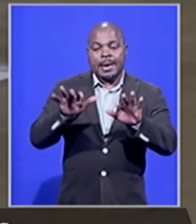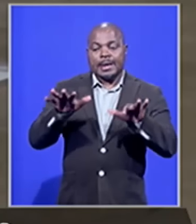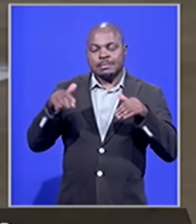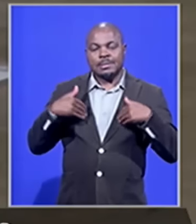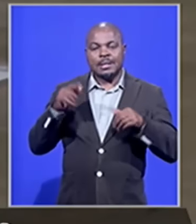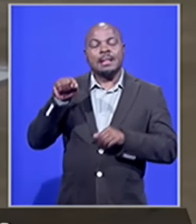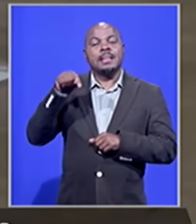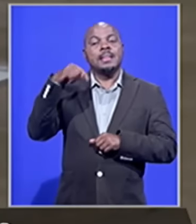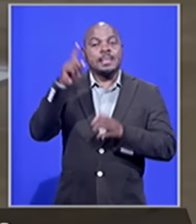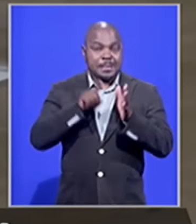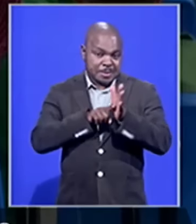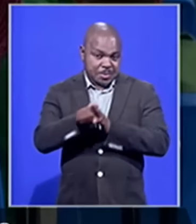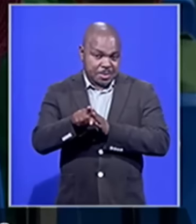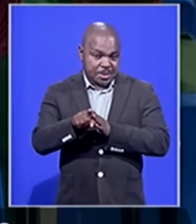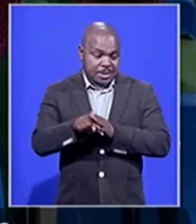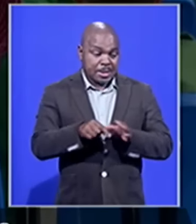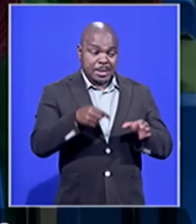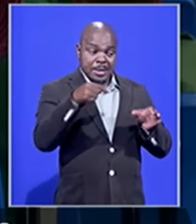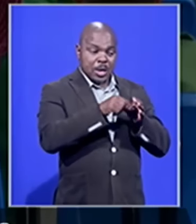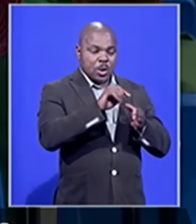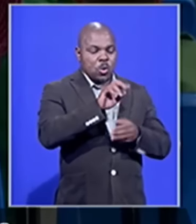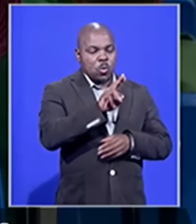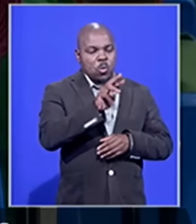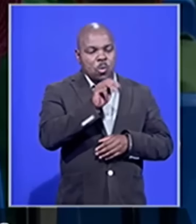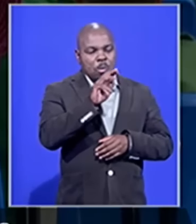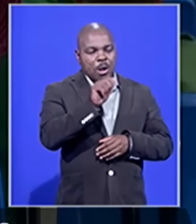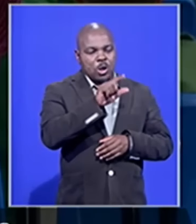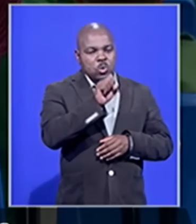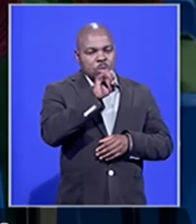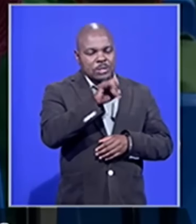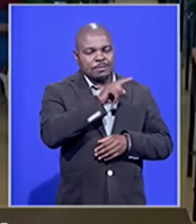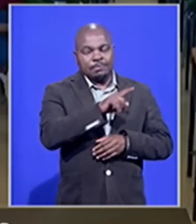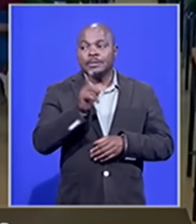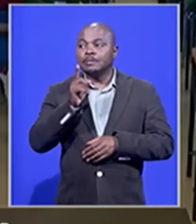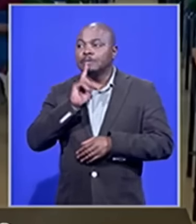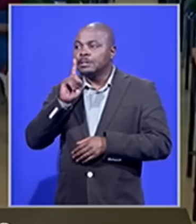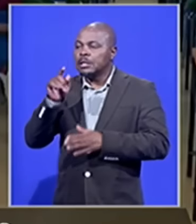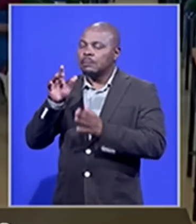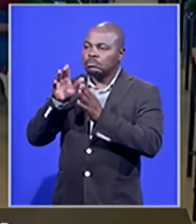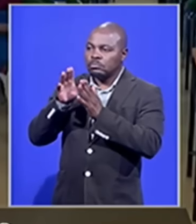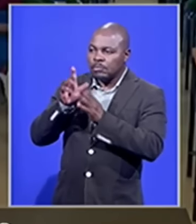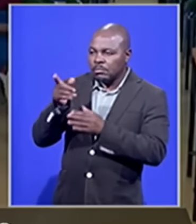tlang, Umalusi o kgothalleditse batswadi le matitjhere ho tshehetsa barutwana.